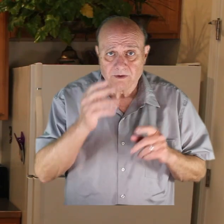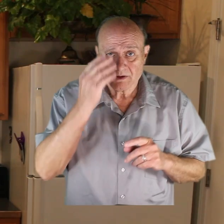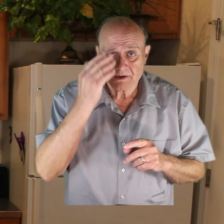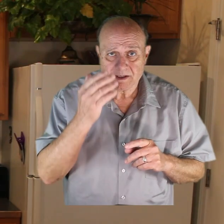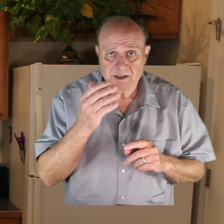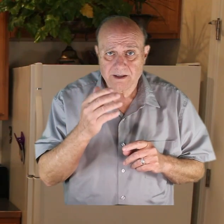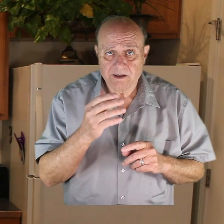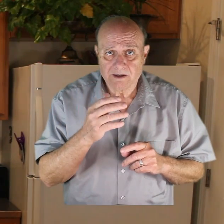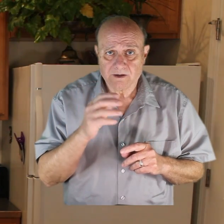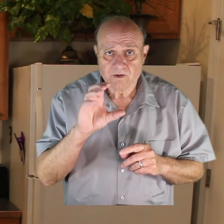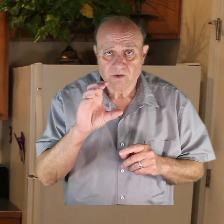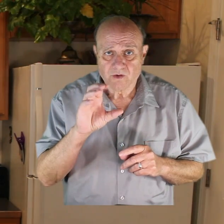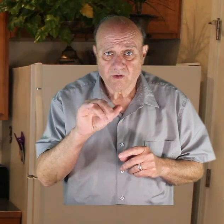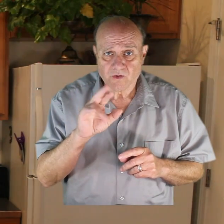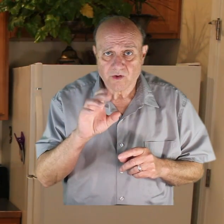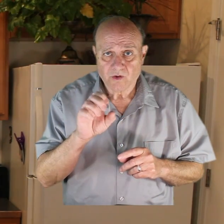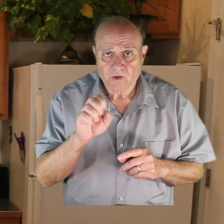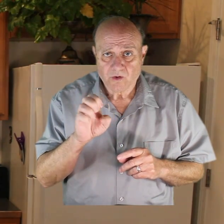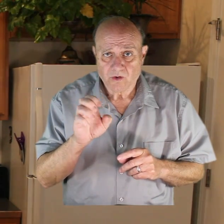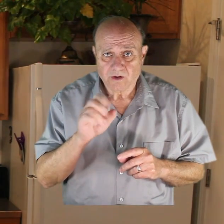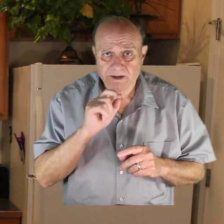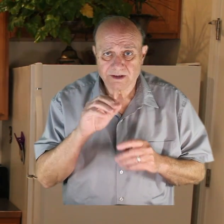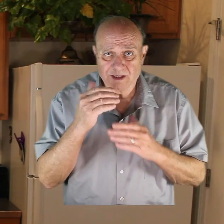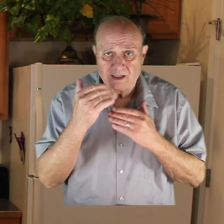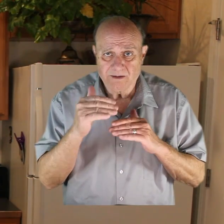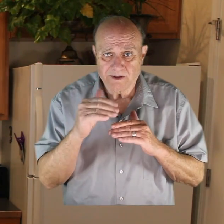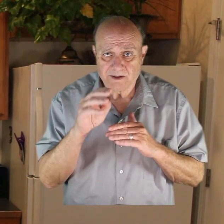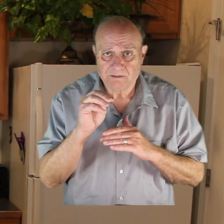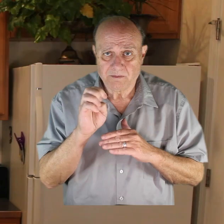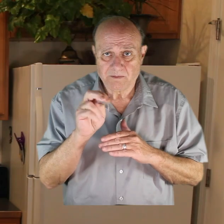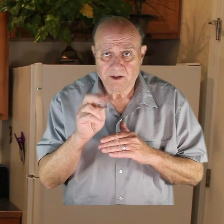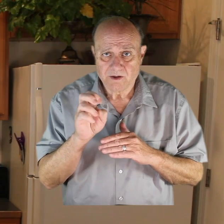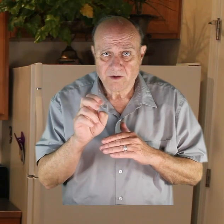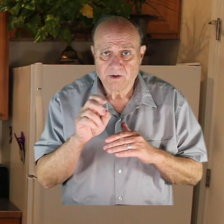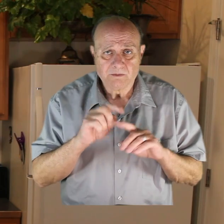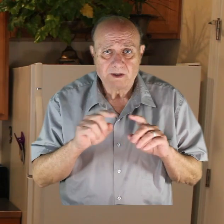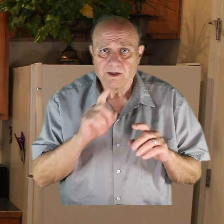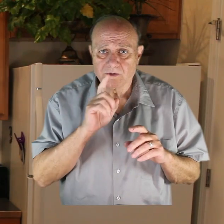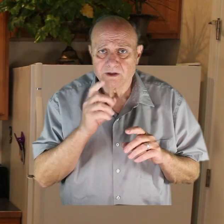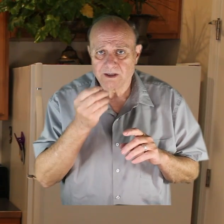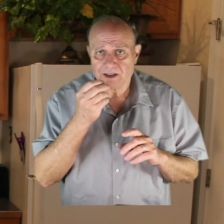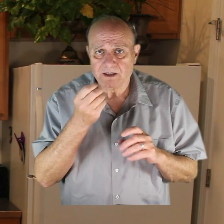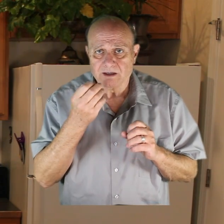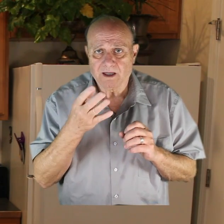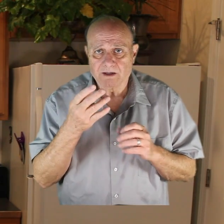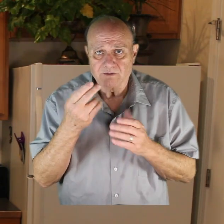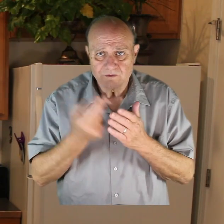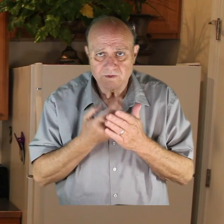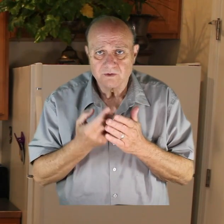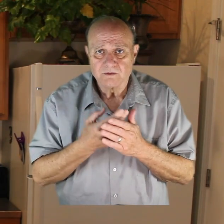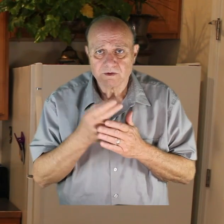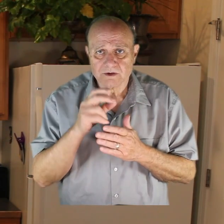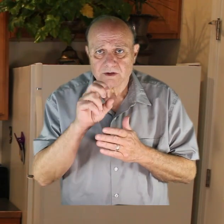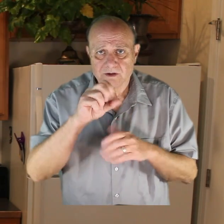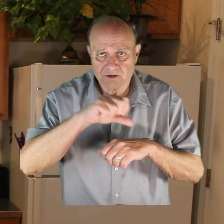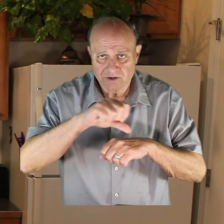that Creole is only about etouffee and jambalaya, but that's not completely true. They eat a lot of soups and sauces and